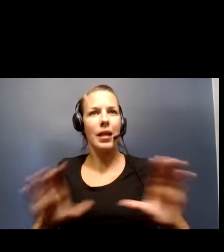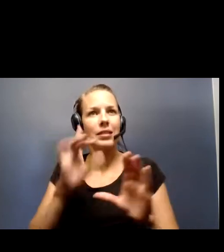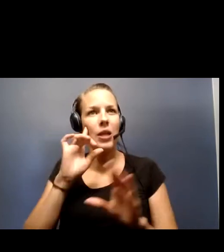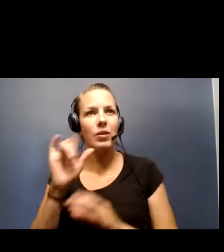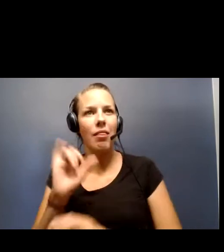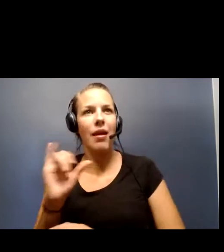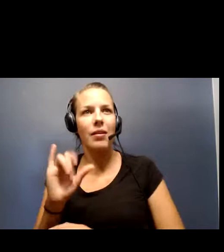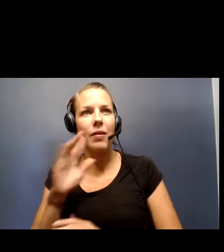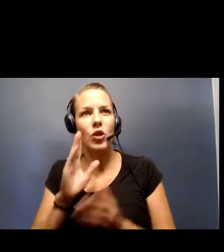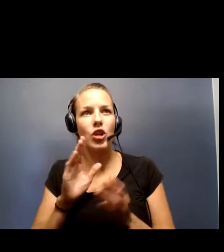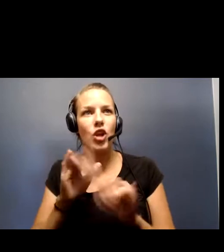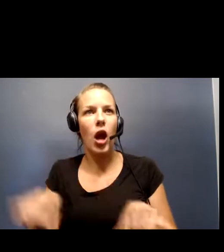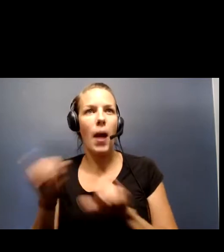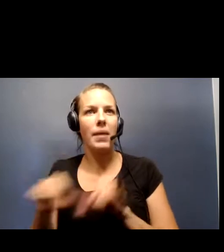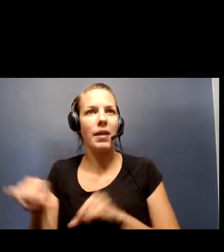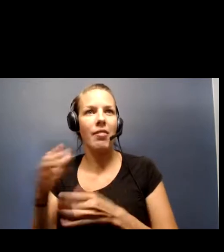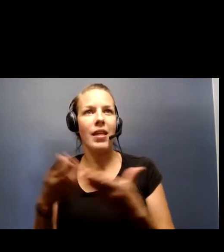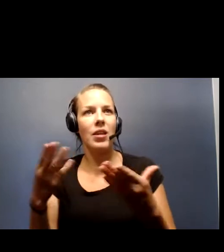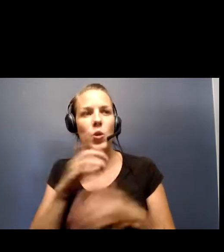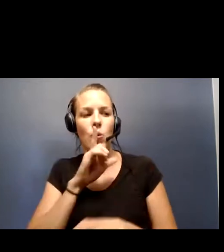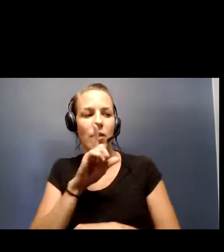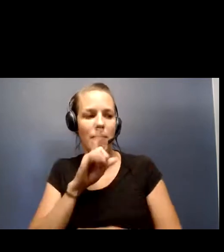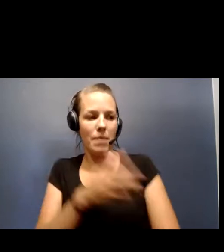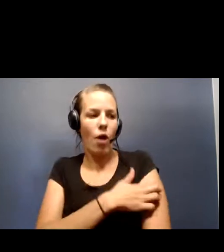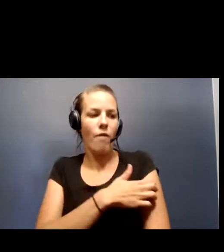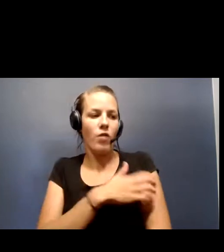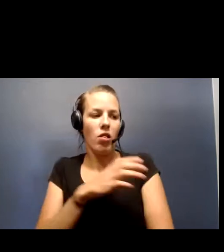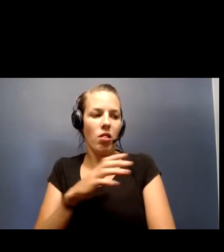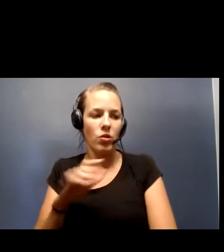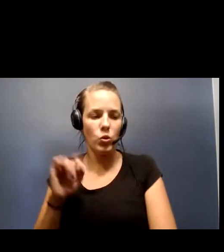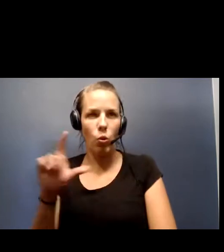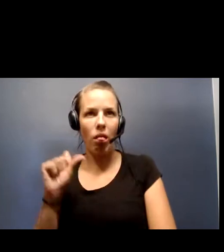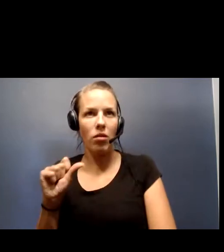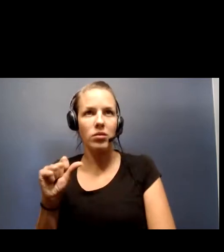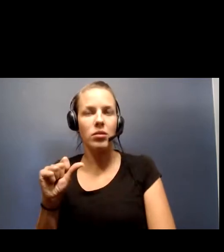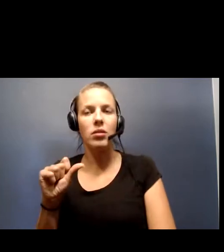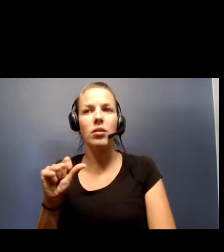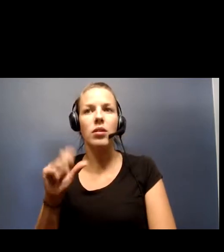of common sense things, but these can actually be very powerful tools for us as we look ahead.